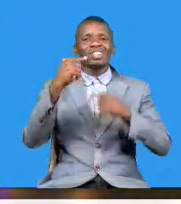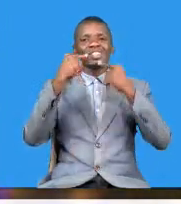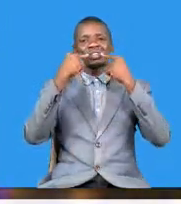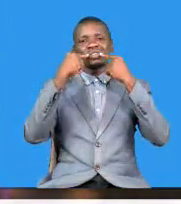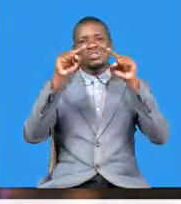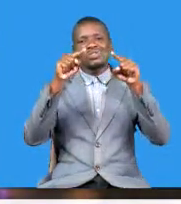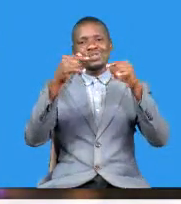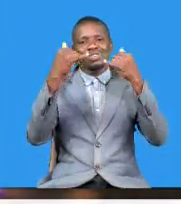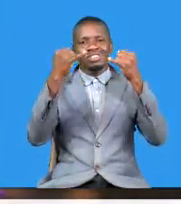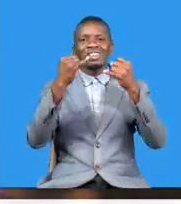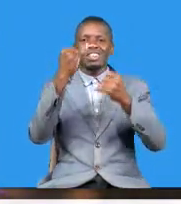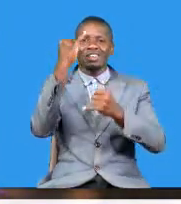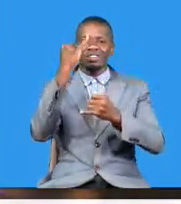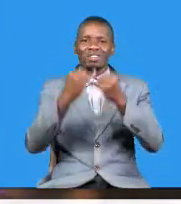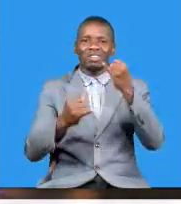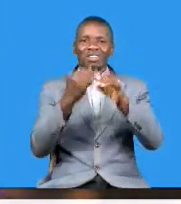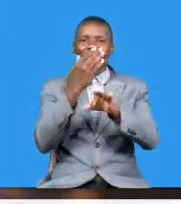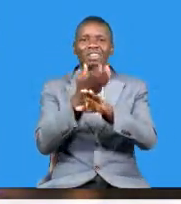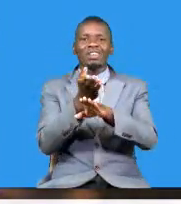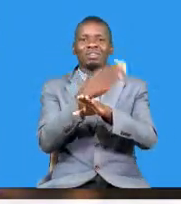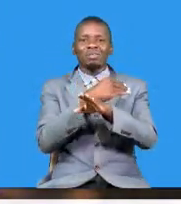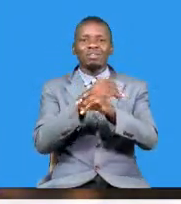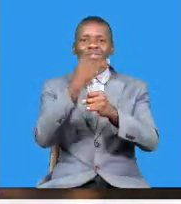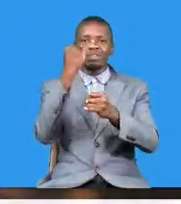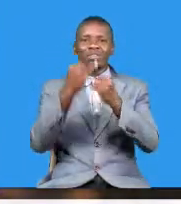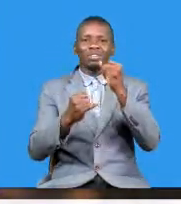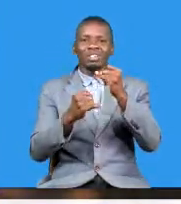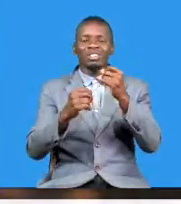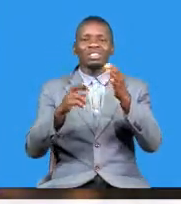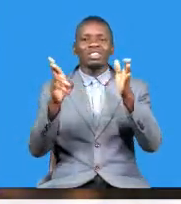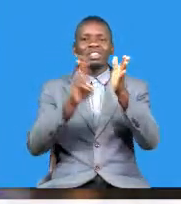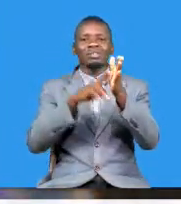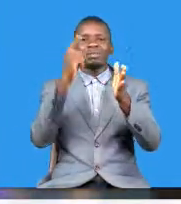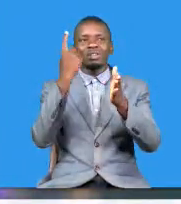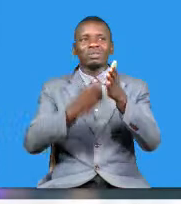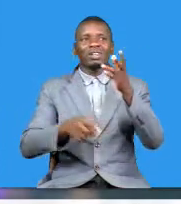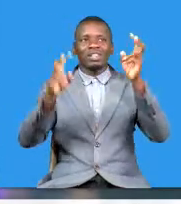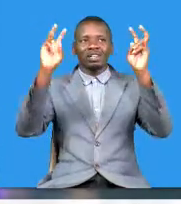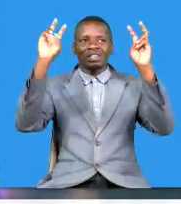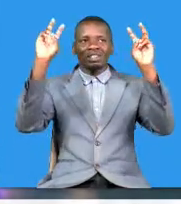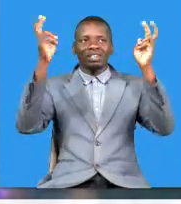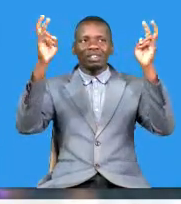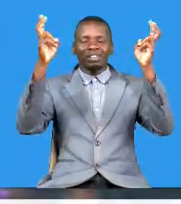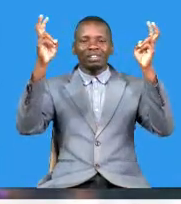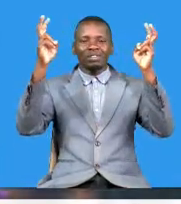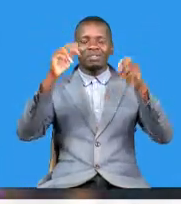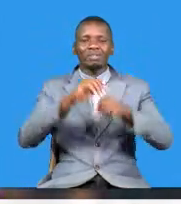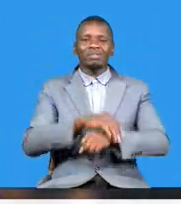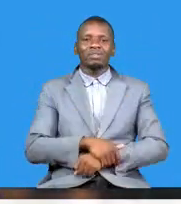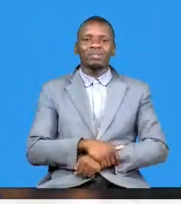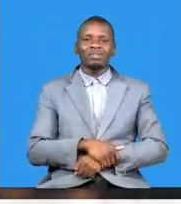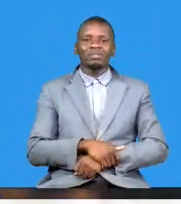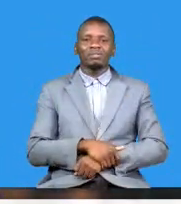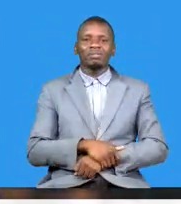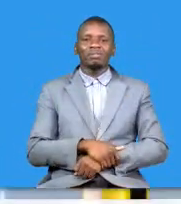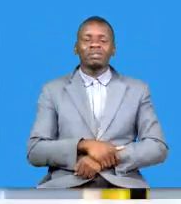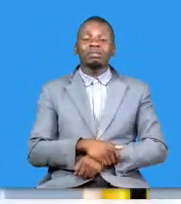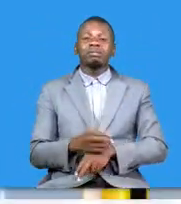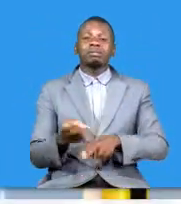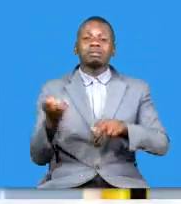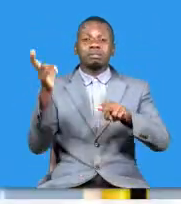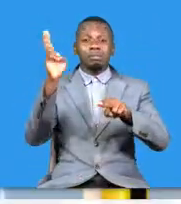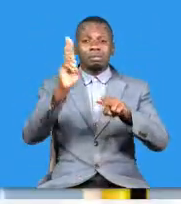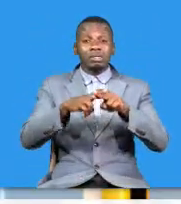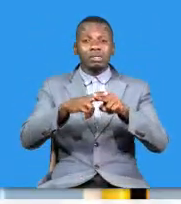To the end of the news, but before we go, let's take another look at stories that made headlines. Increase